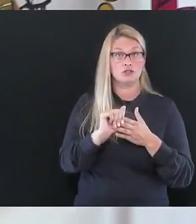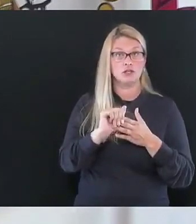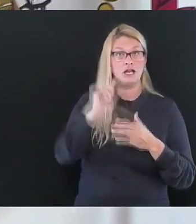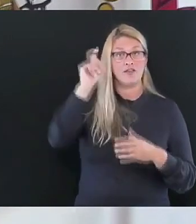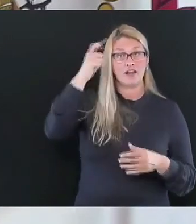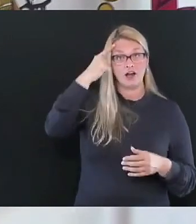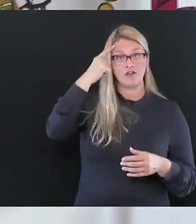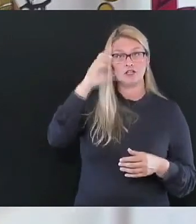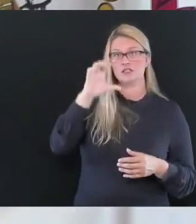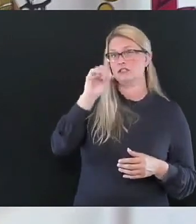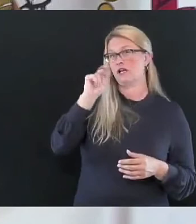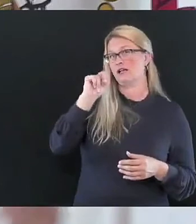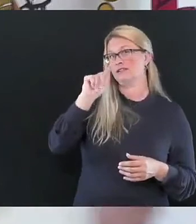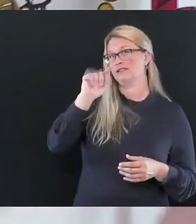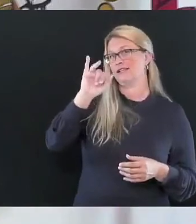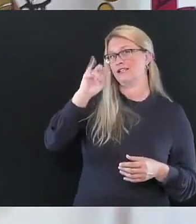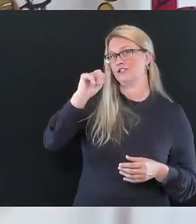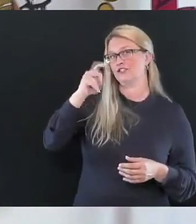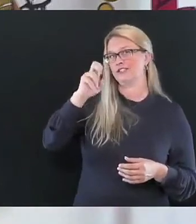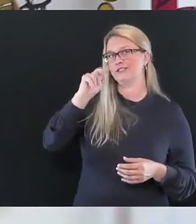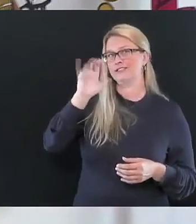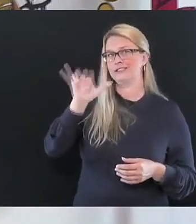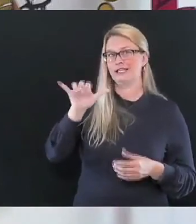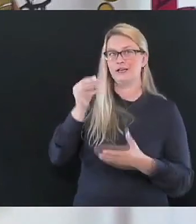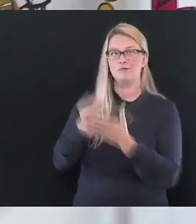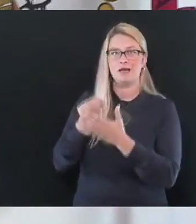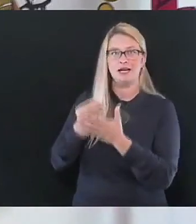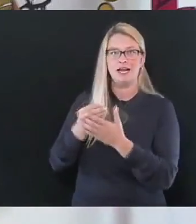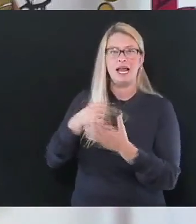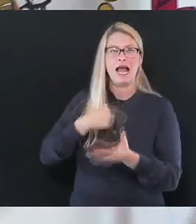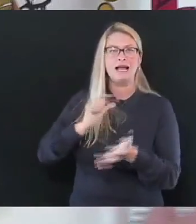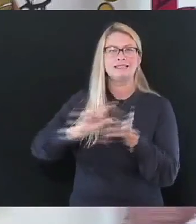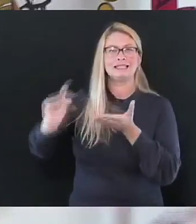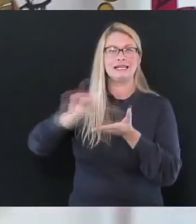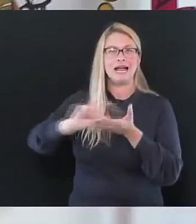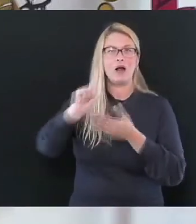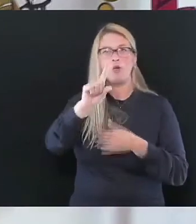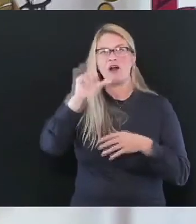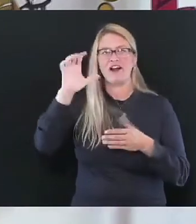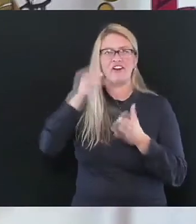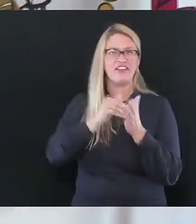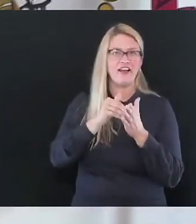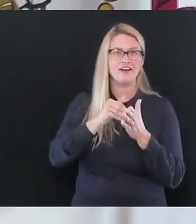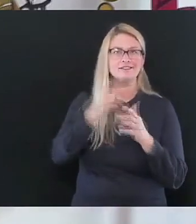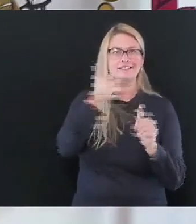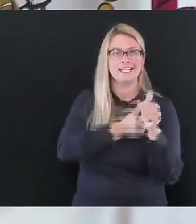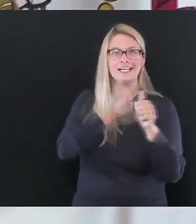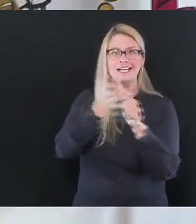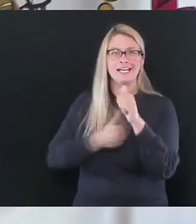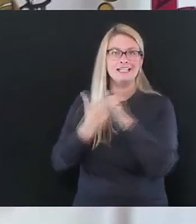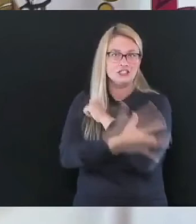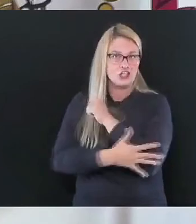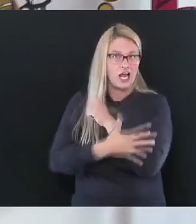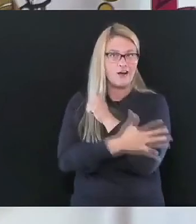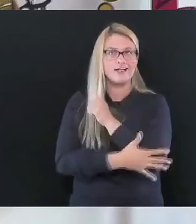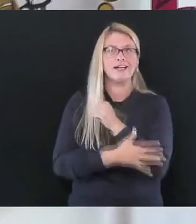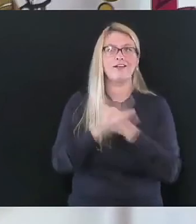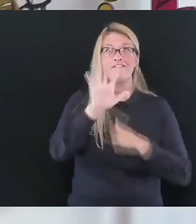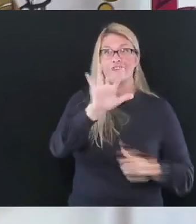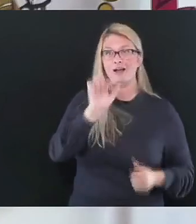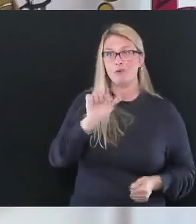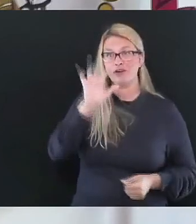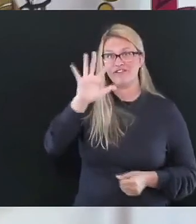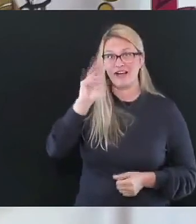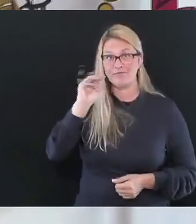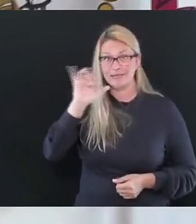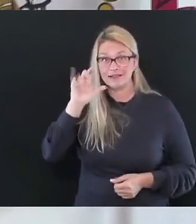contingency fund, where I sent out, as an example, $100,000 to each and every one of our counties. That was $5.5